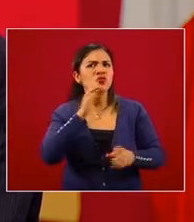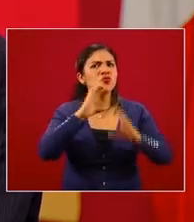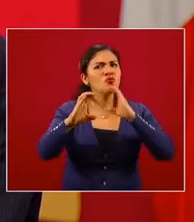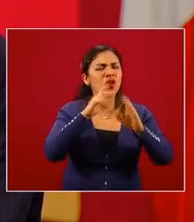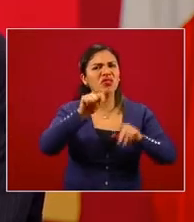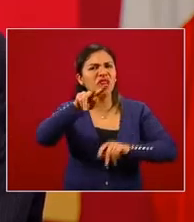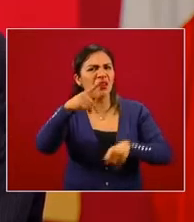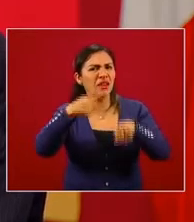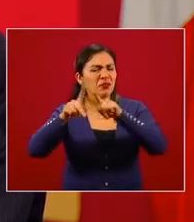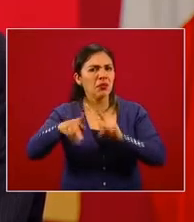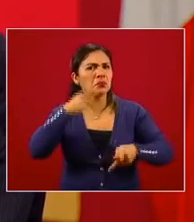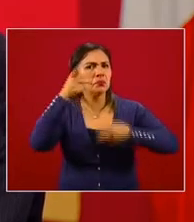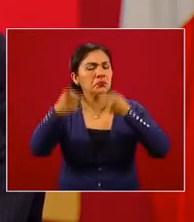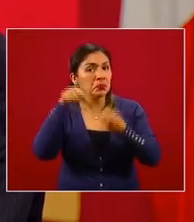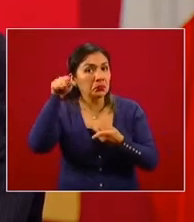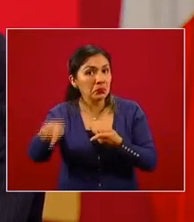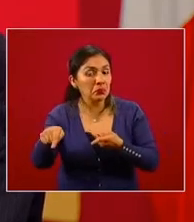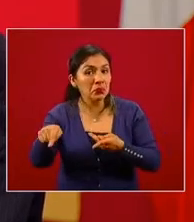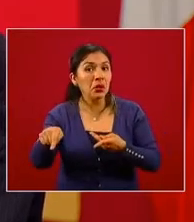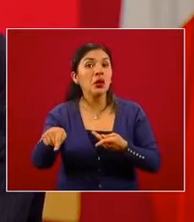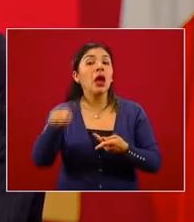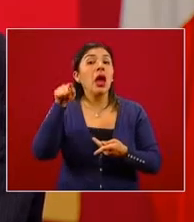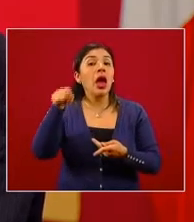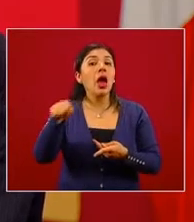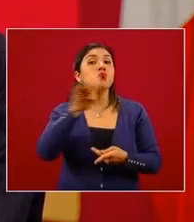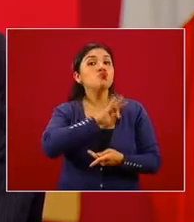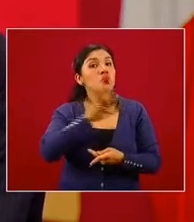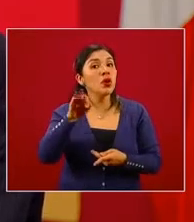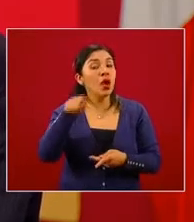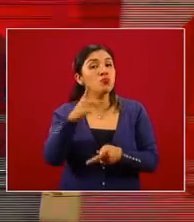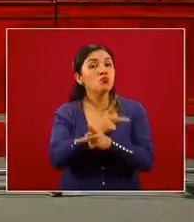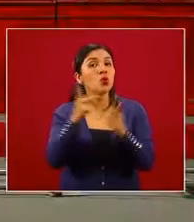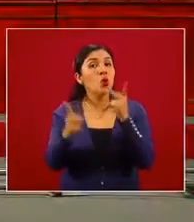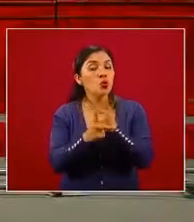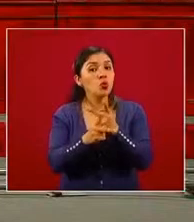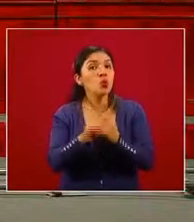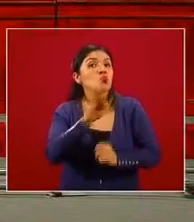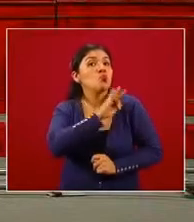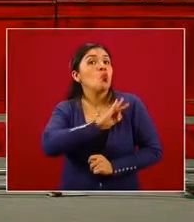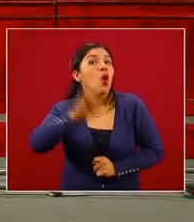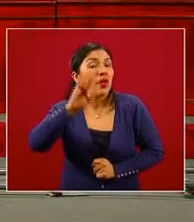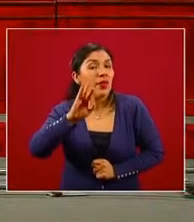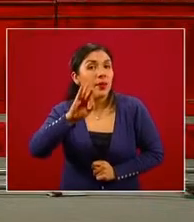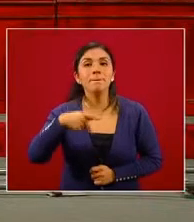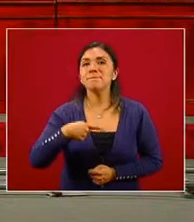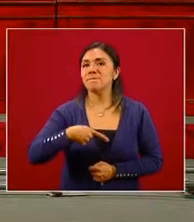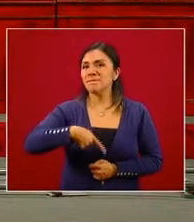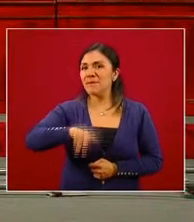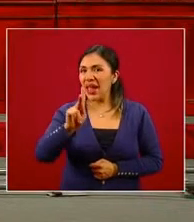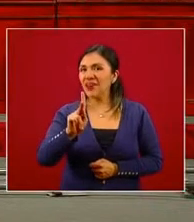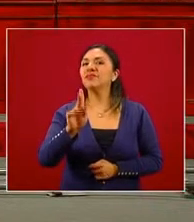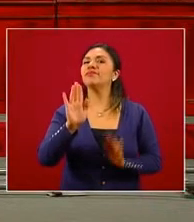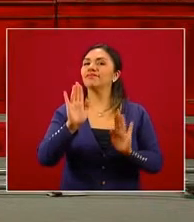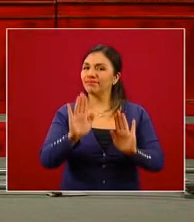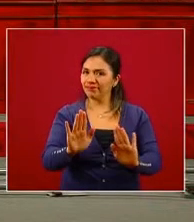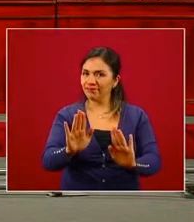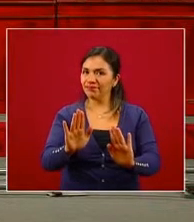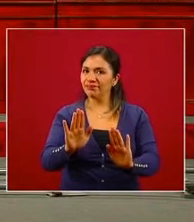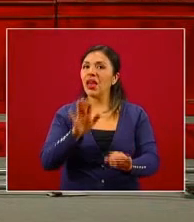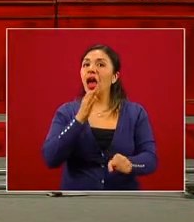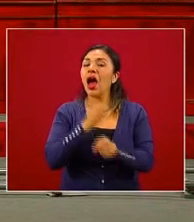mentioned by media recently. And this was spoken about as a promising